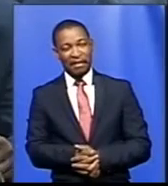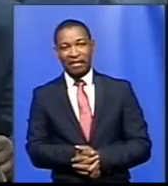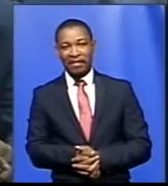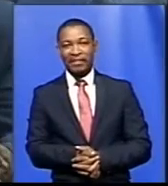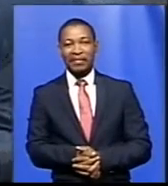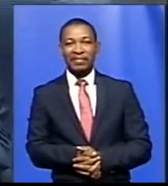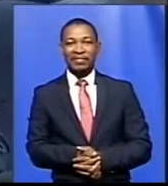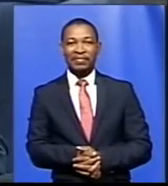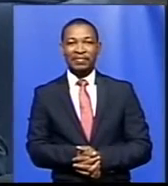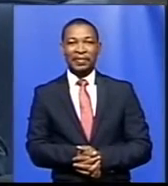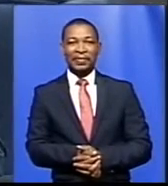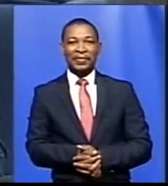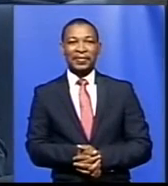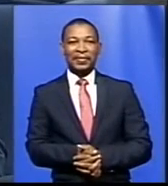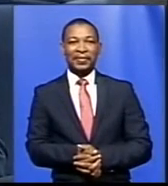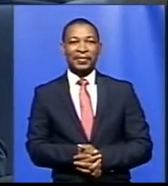are.